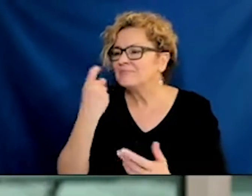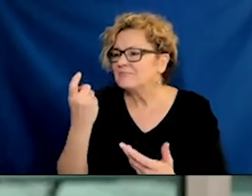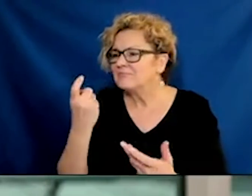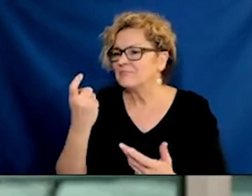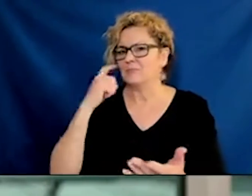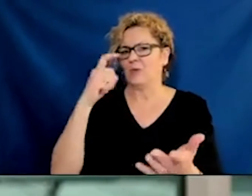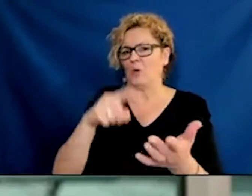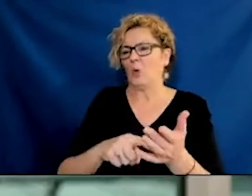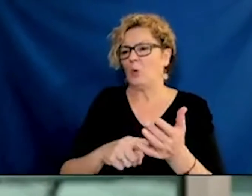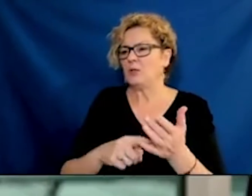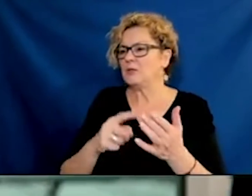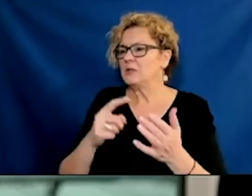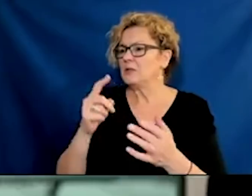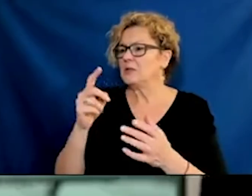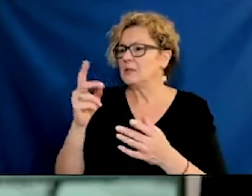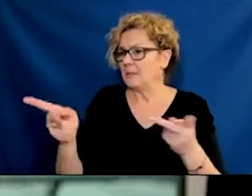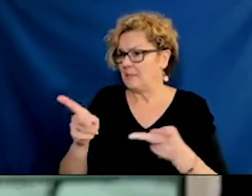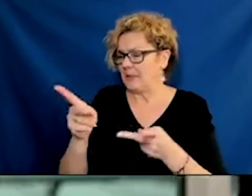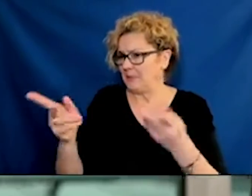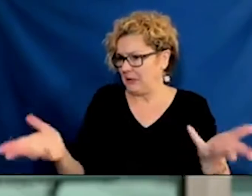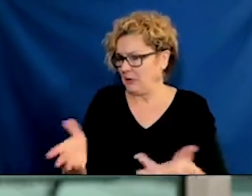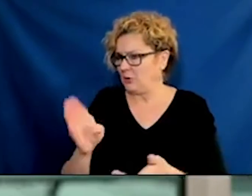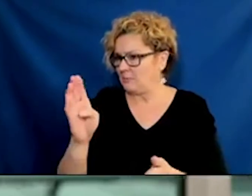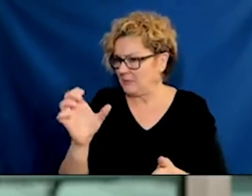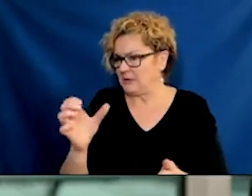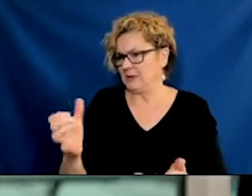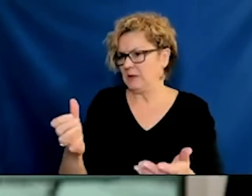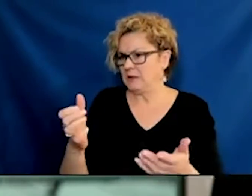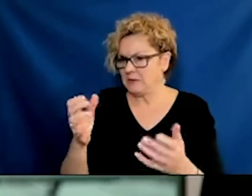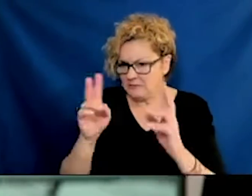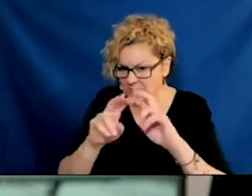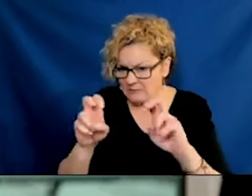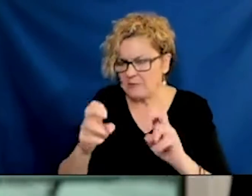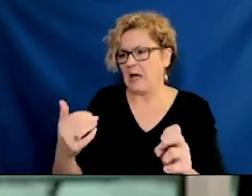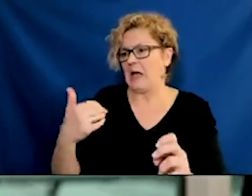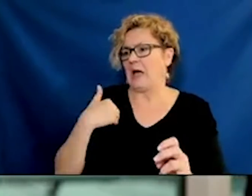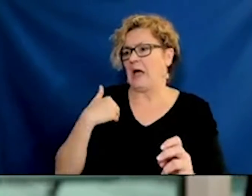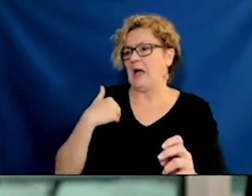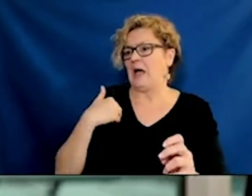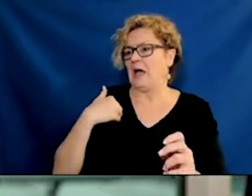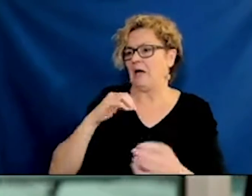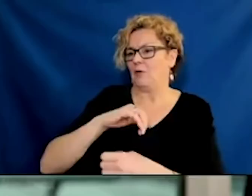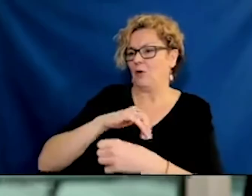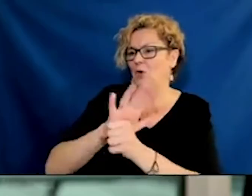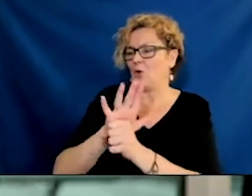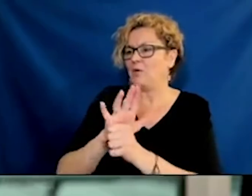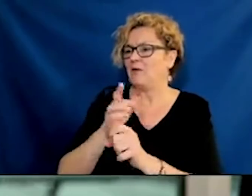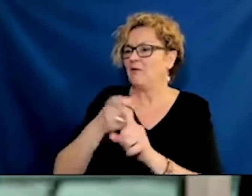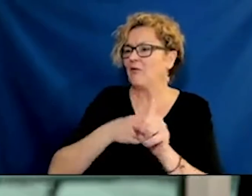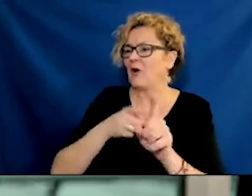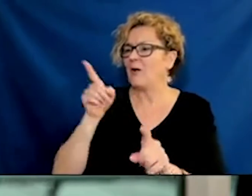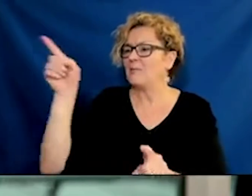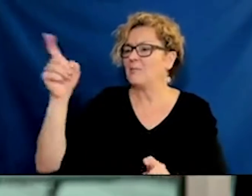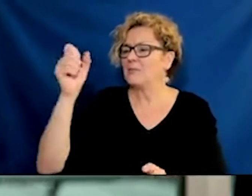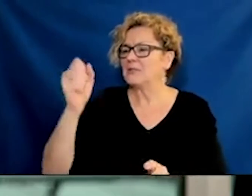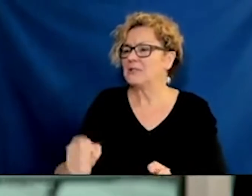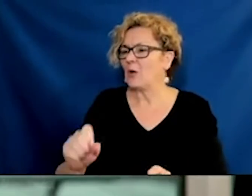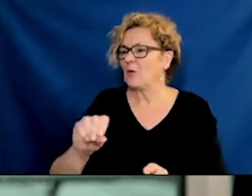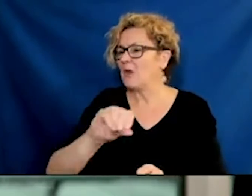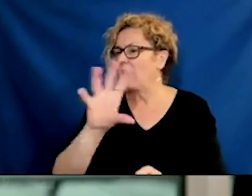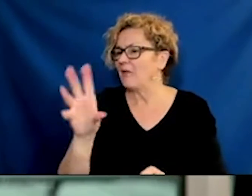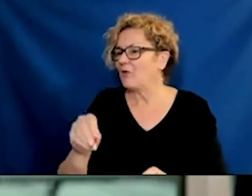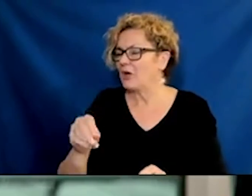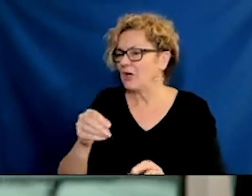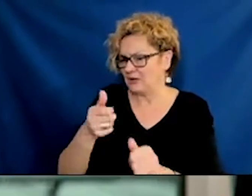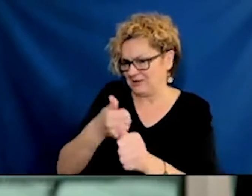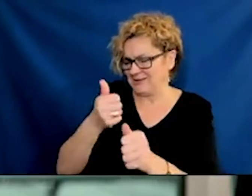in BC, I'm not sure how much you can talk about that, but what extra steps are being taken to ensure the safety of schools, especially now